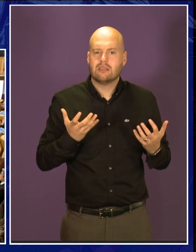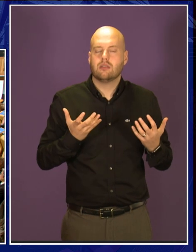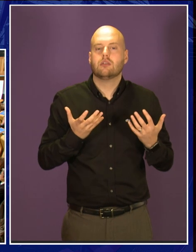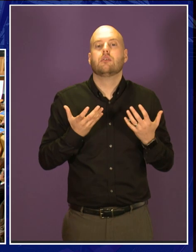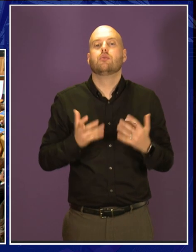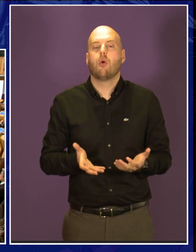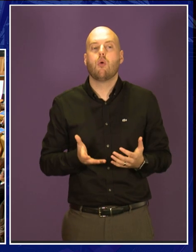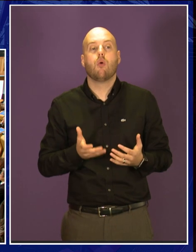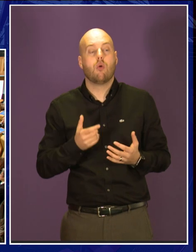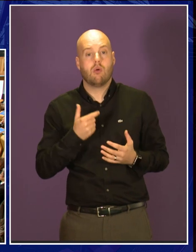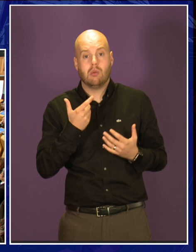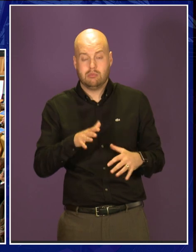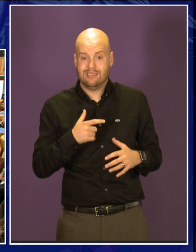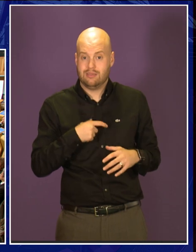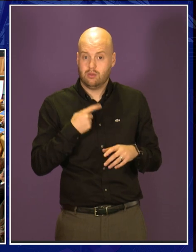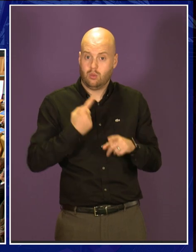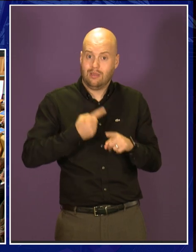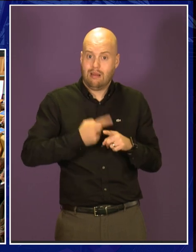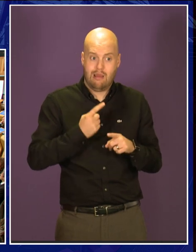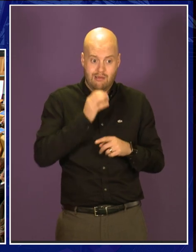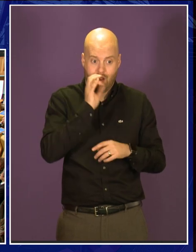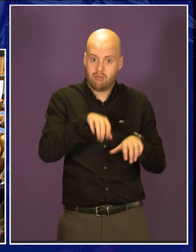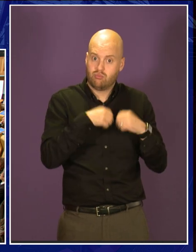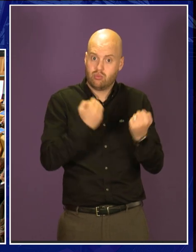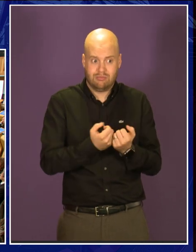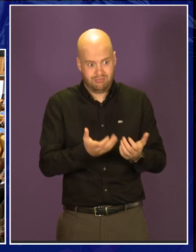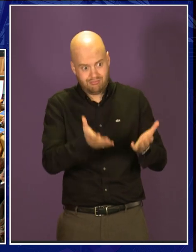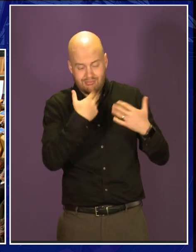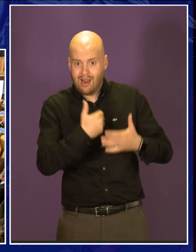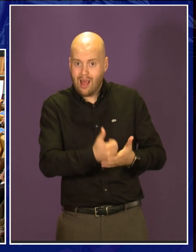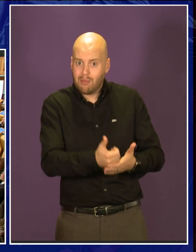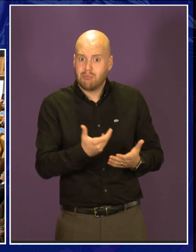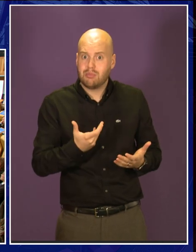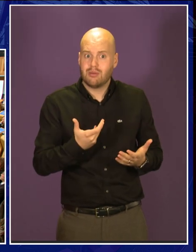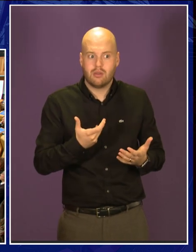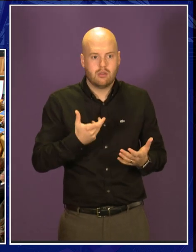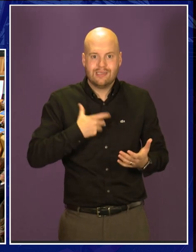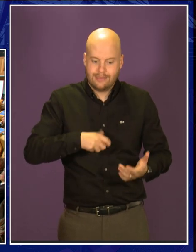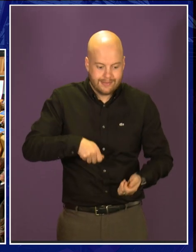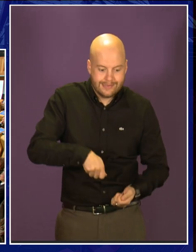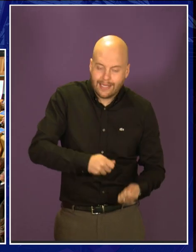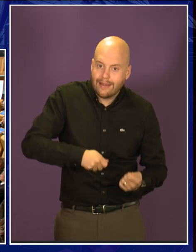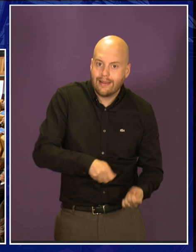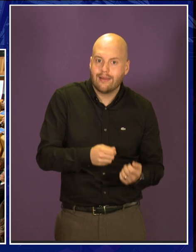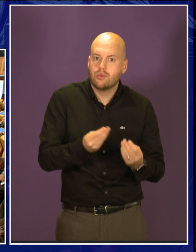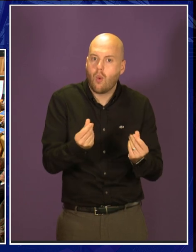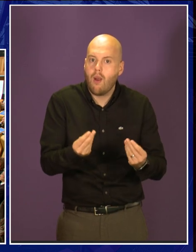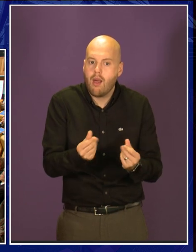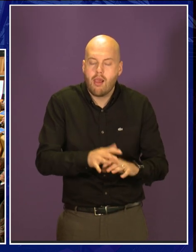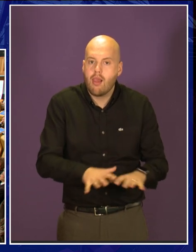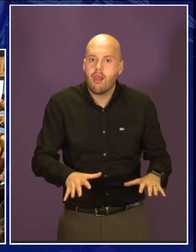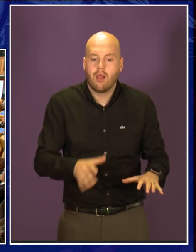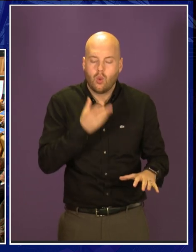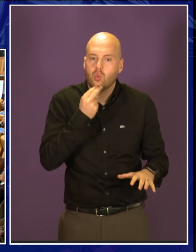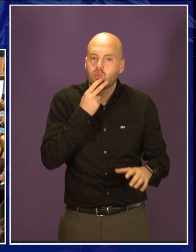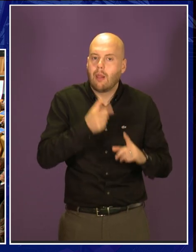quickly told everyone to help me. I started digging in the soil, using